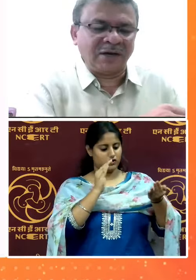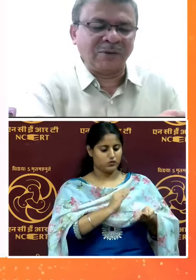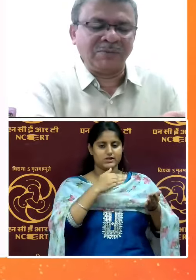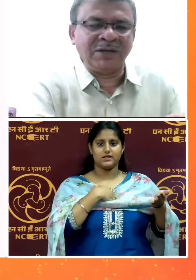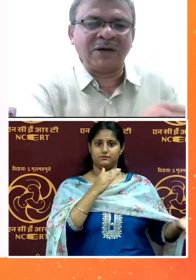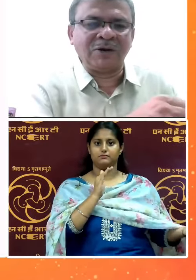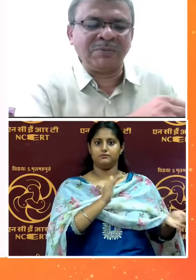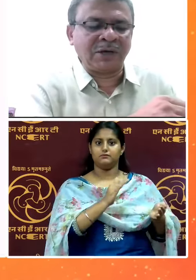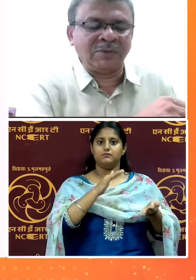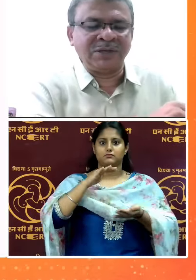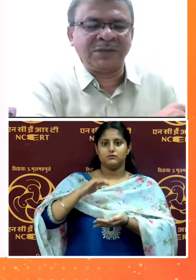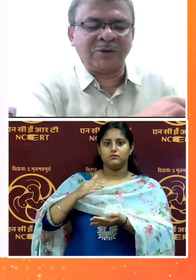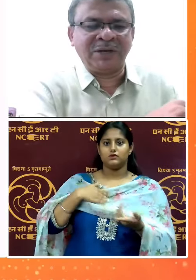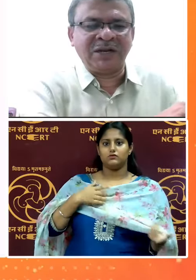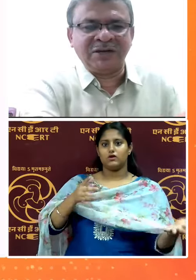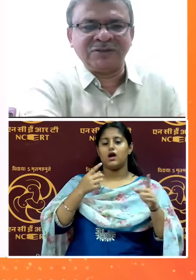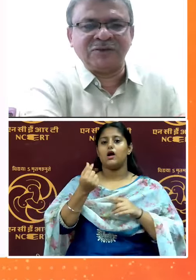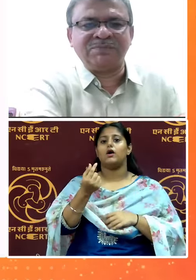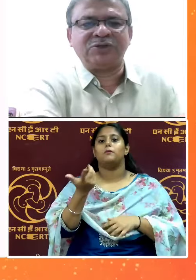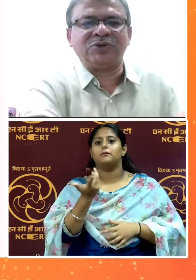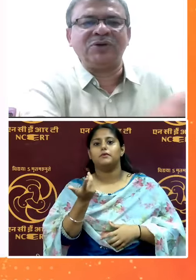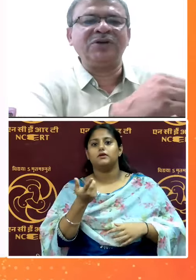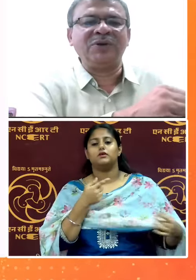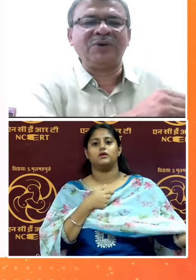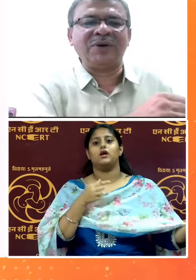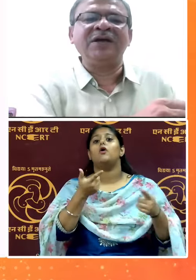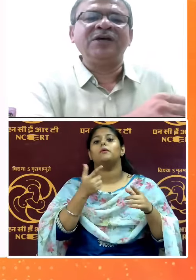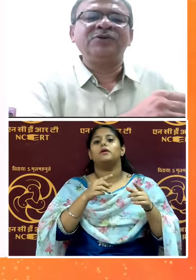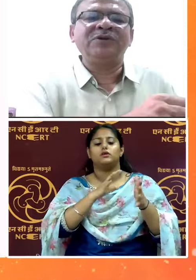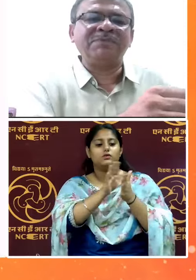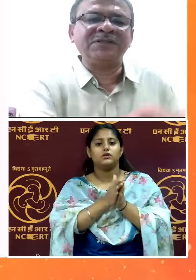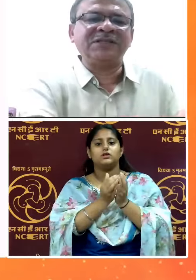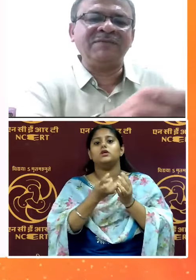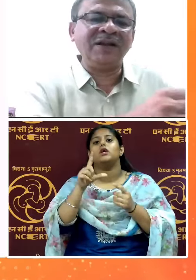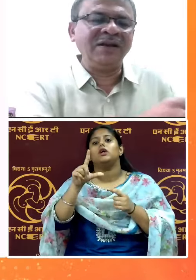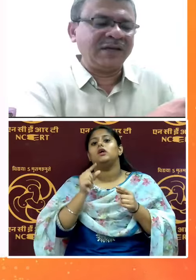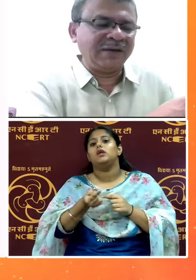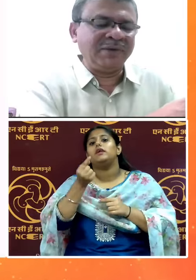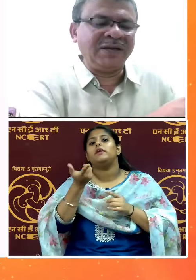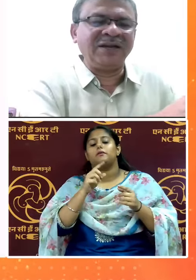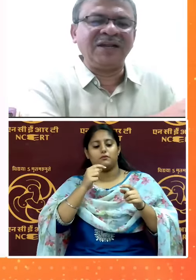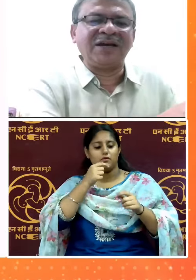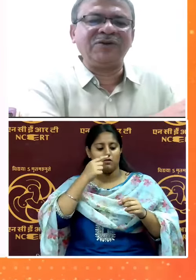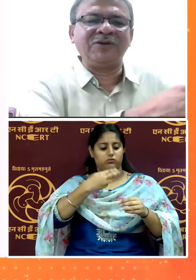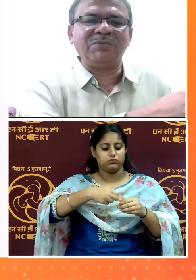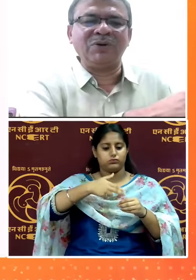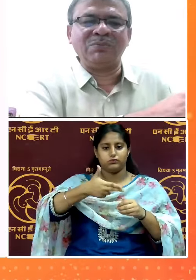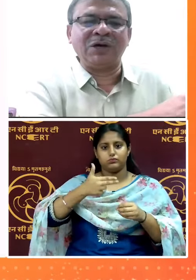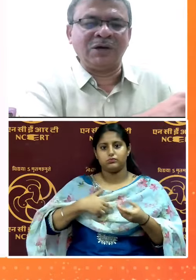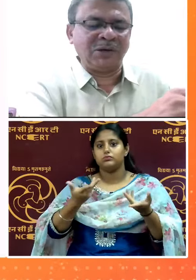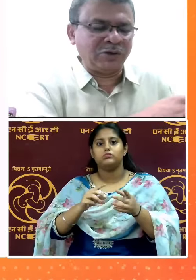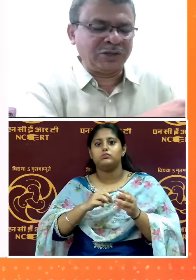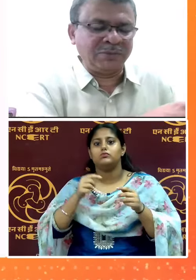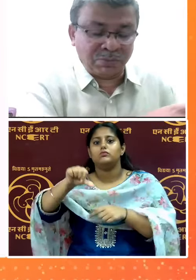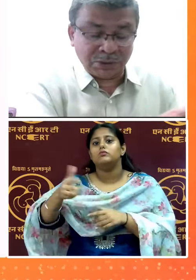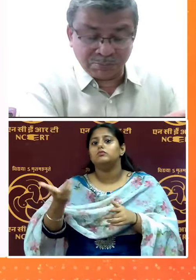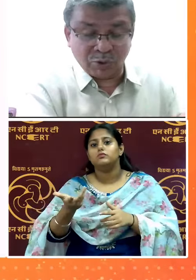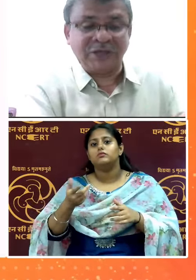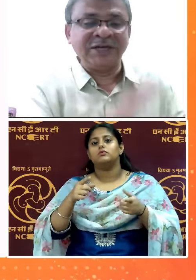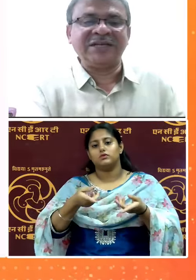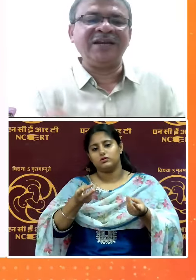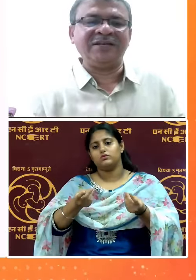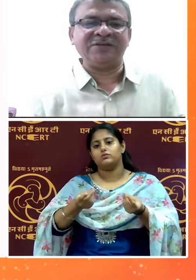asking how many liters of petrol you require. So the person will immediately write on